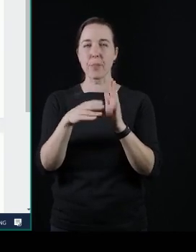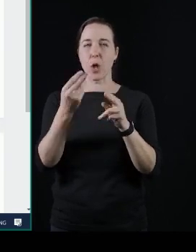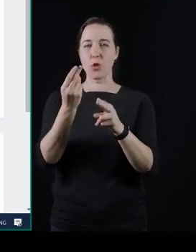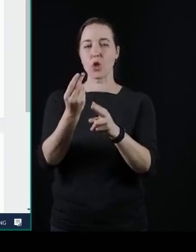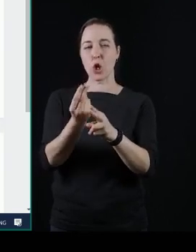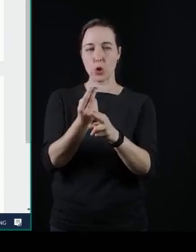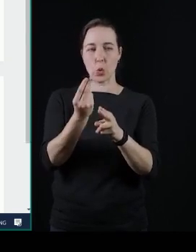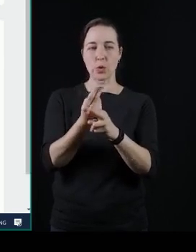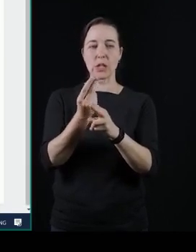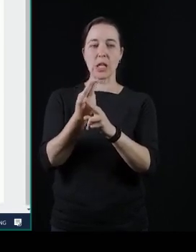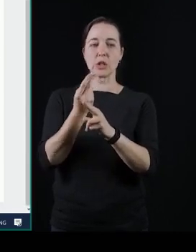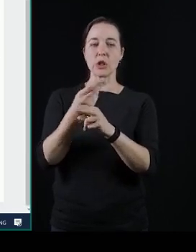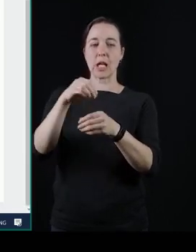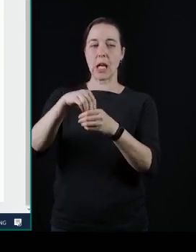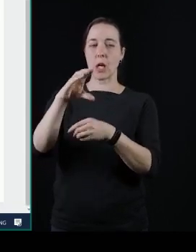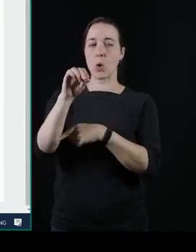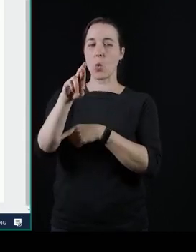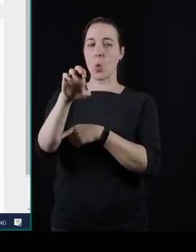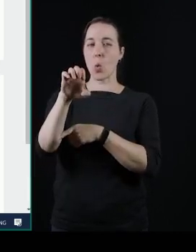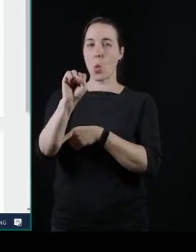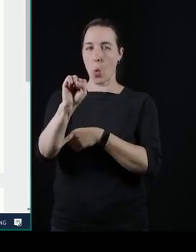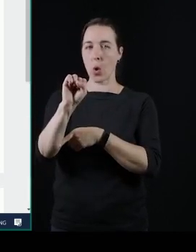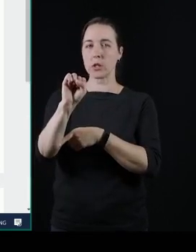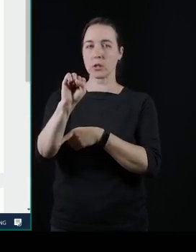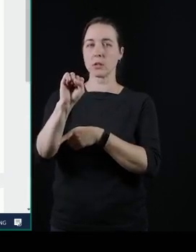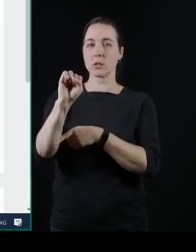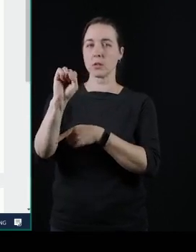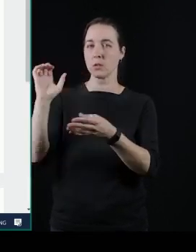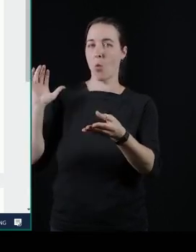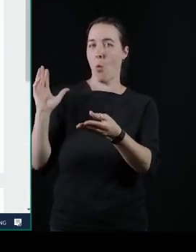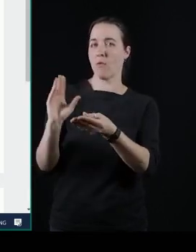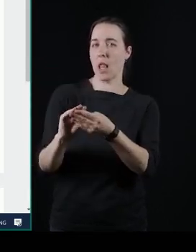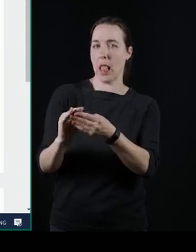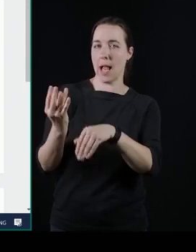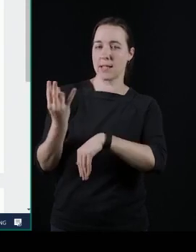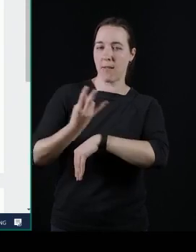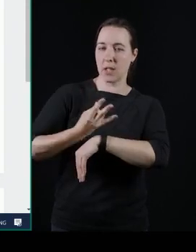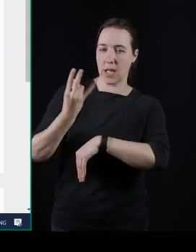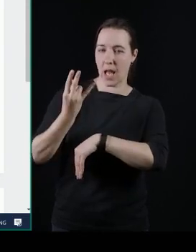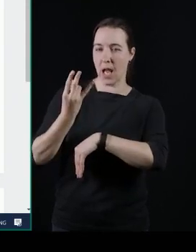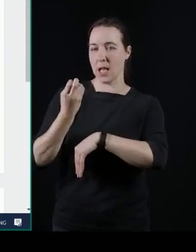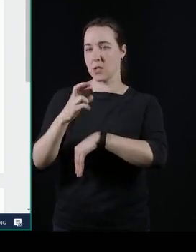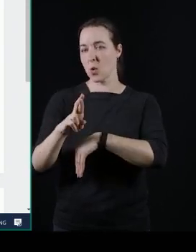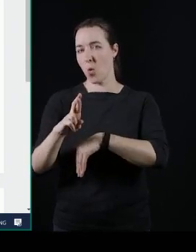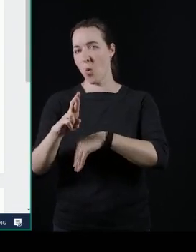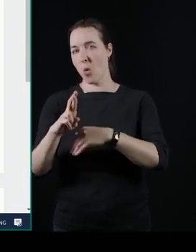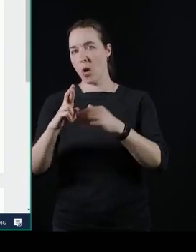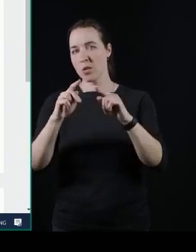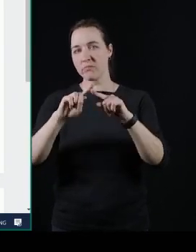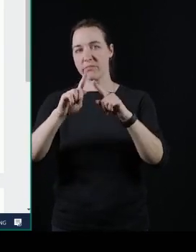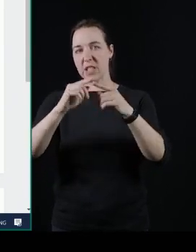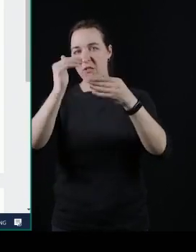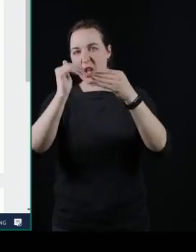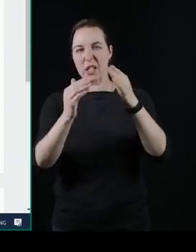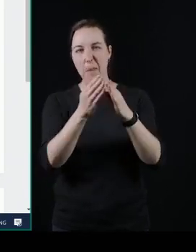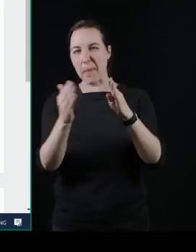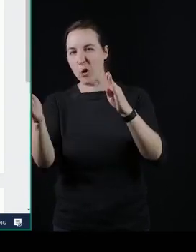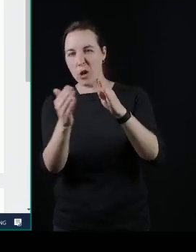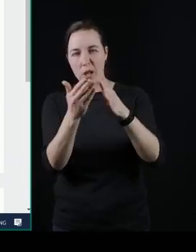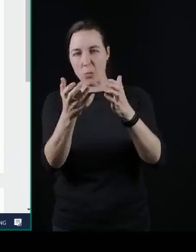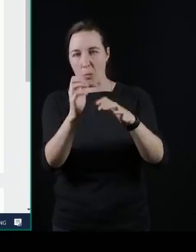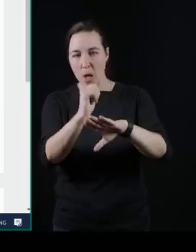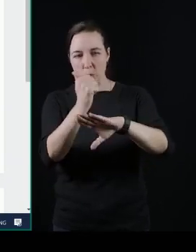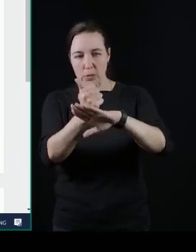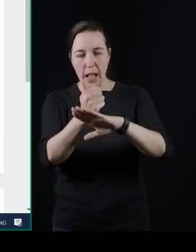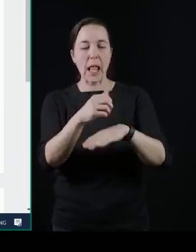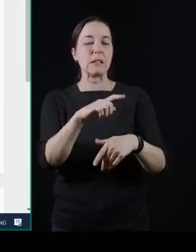the usage in cores that we have done over the last period, over the last 7 days, or the last 30 days, or any period we